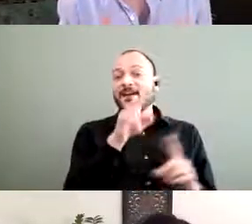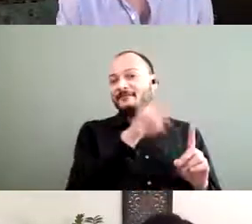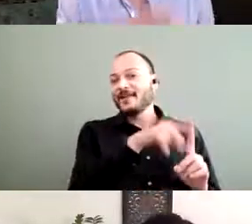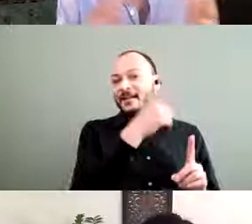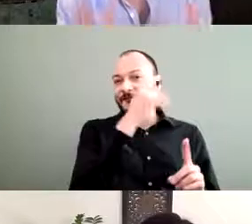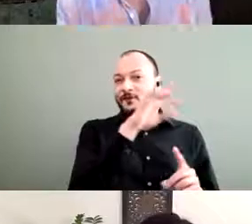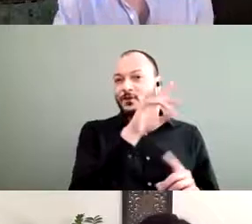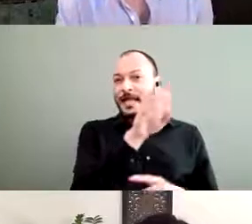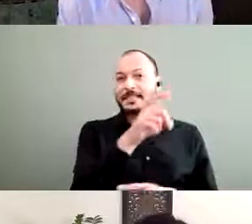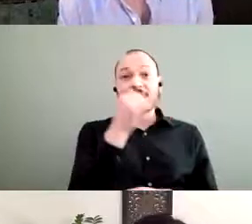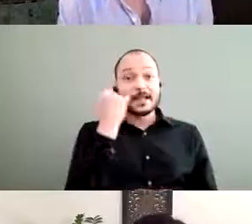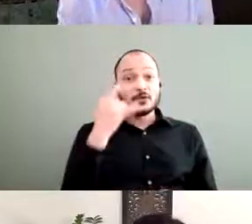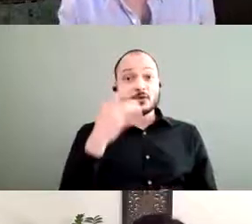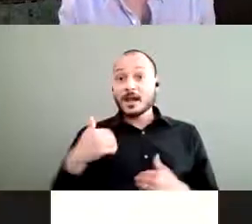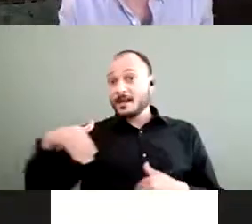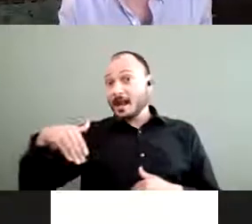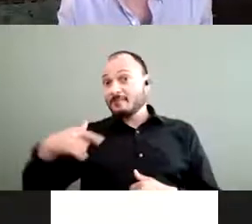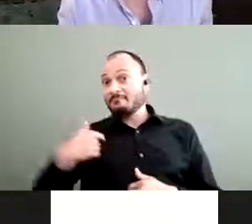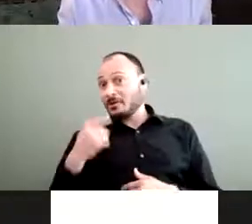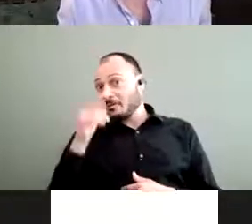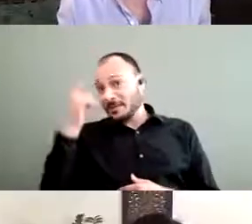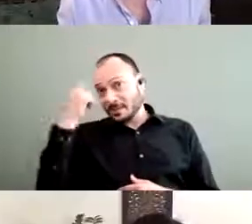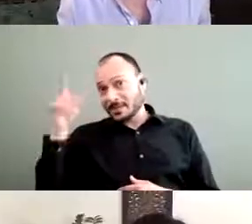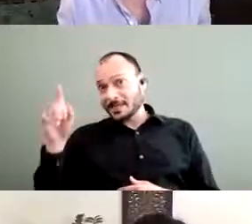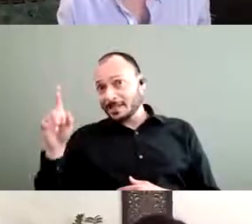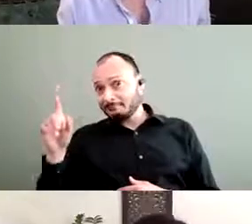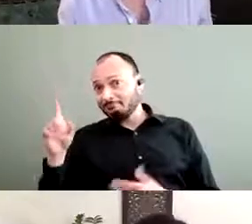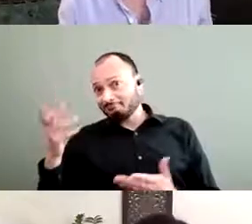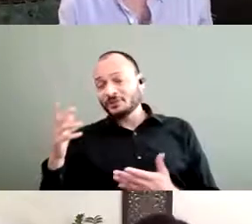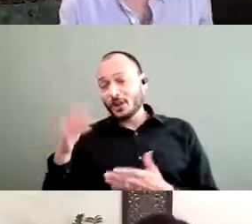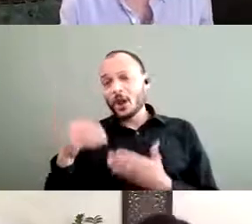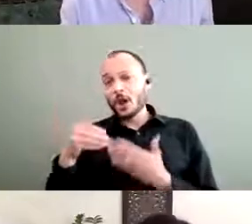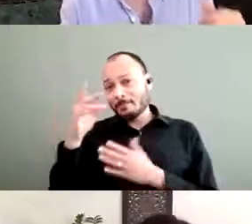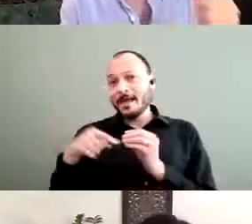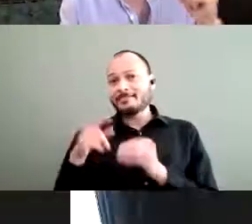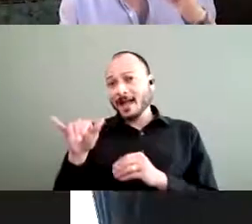to, I think you'll also learn about that as well. And I think we've got,